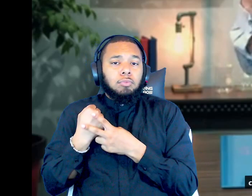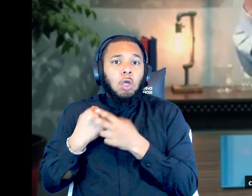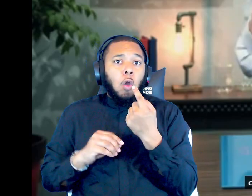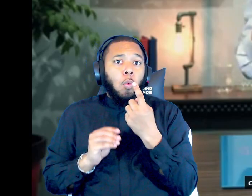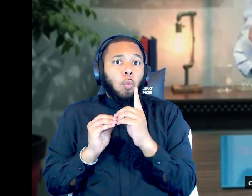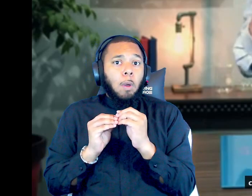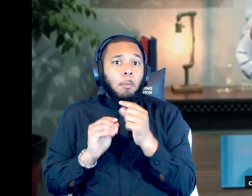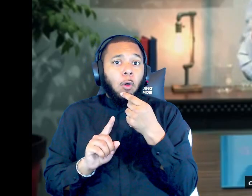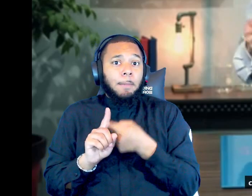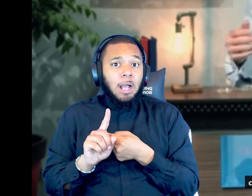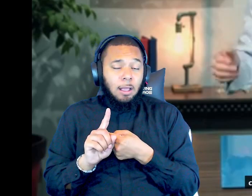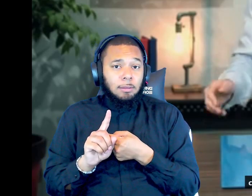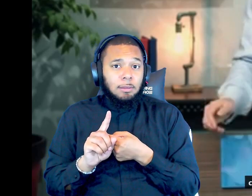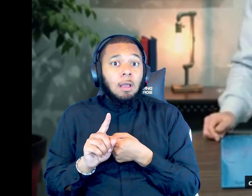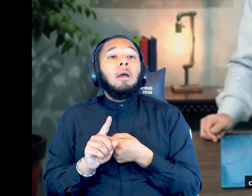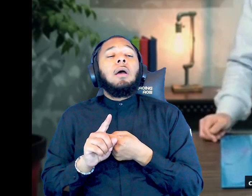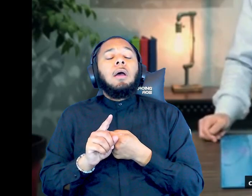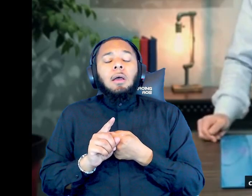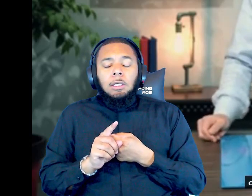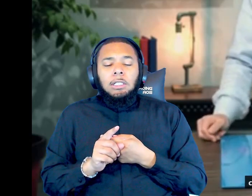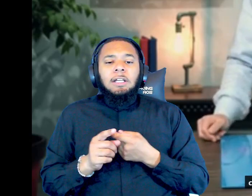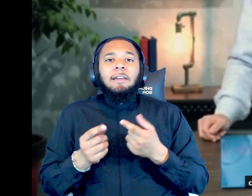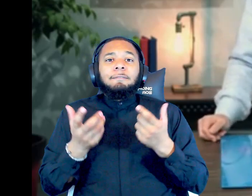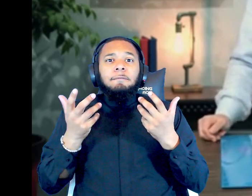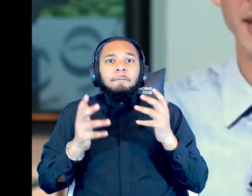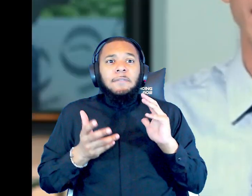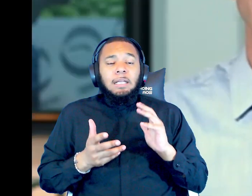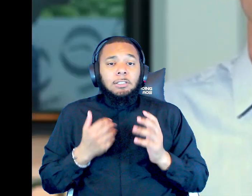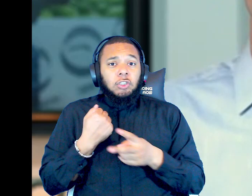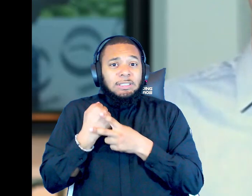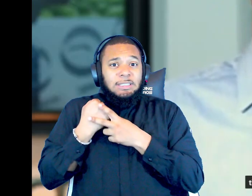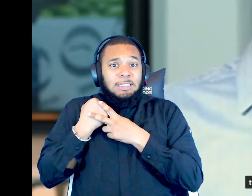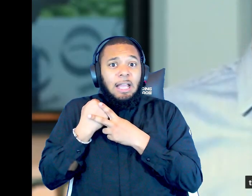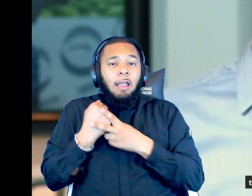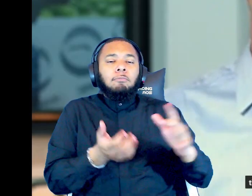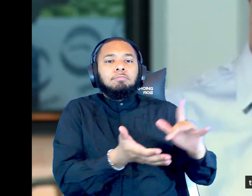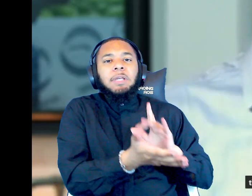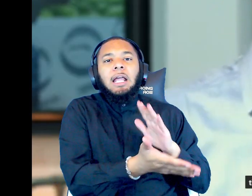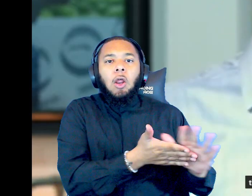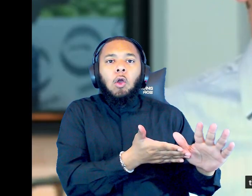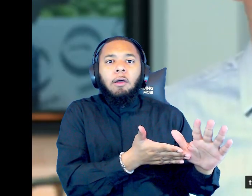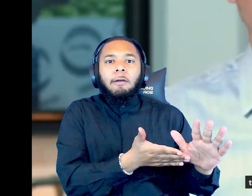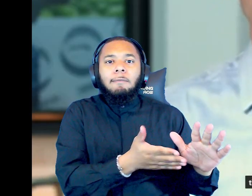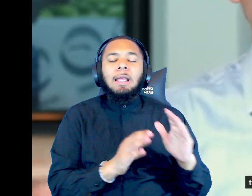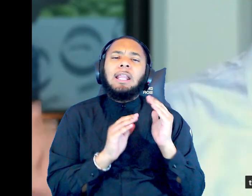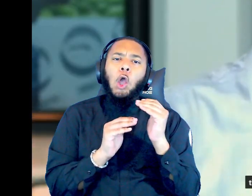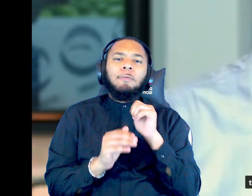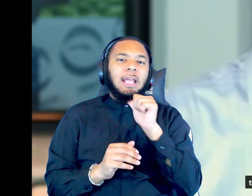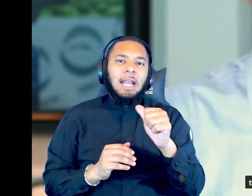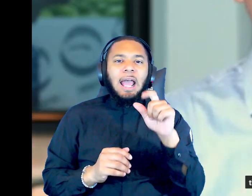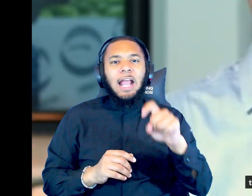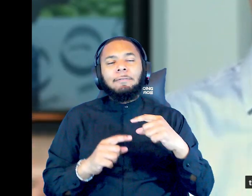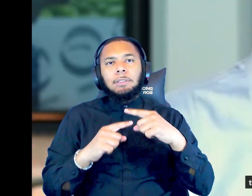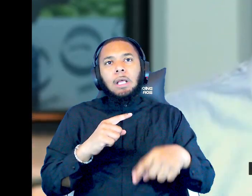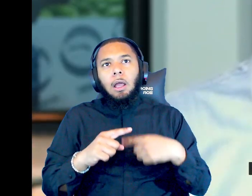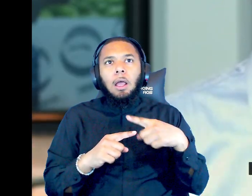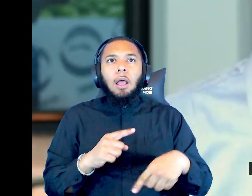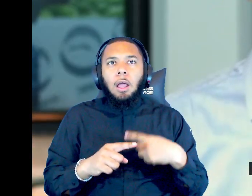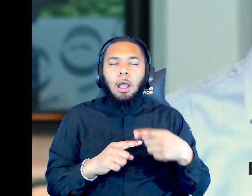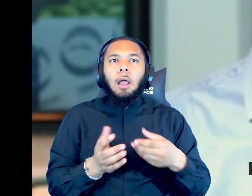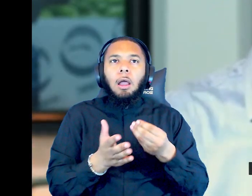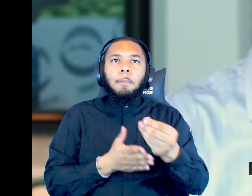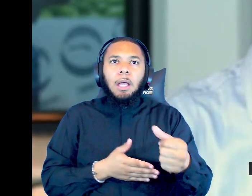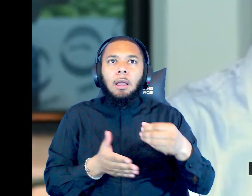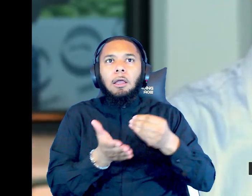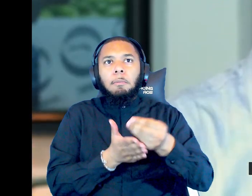then you can have a clean $0 balance on your credit card again, and then hopefully not go through the cycle of overspending and then having finance